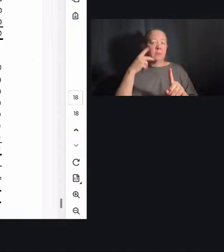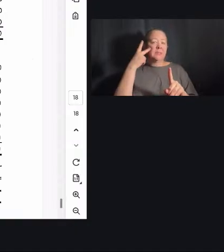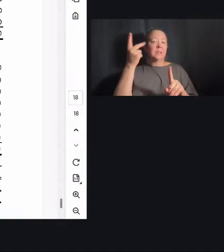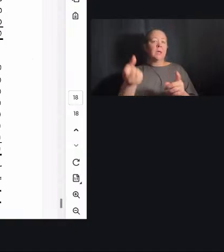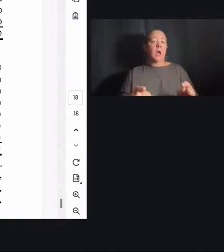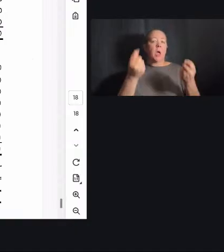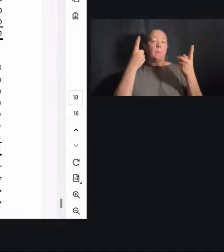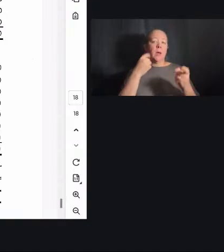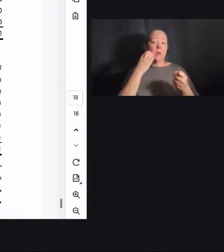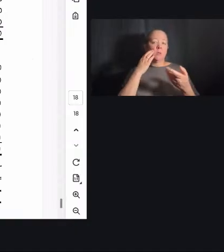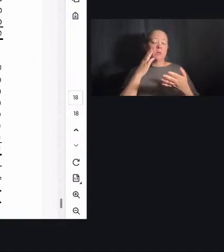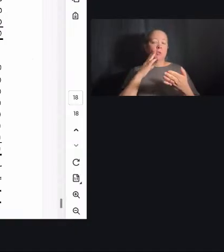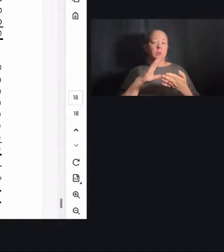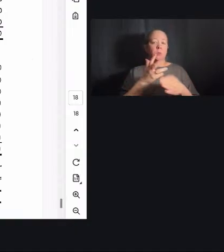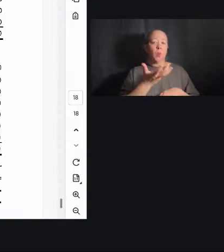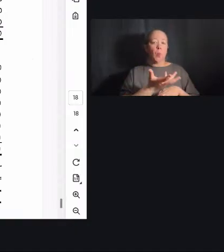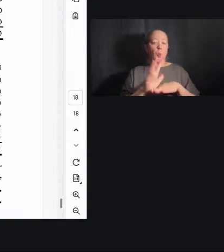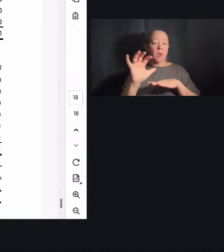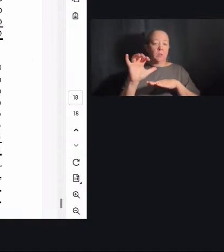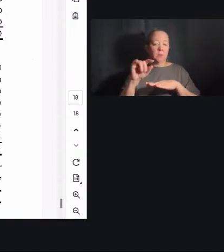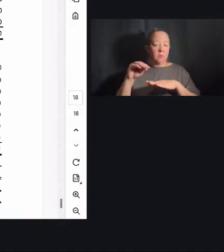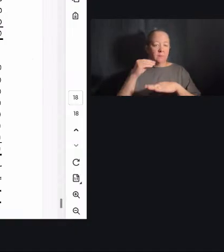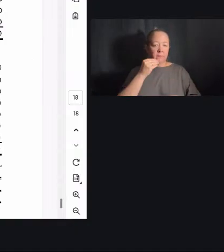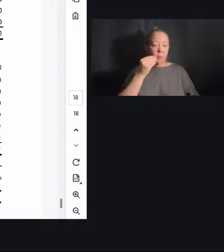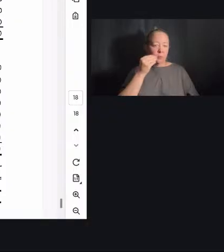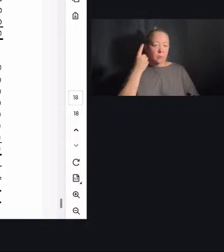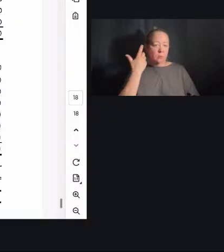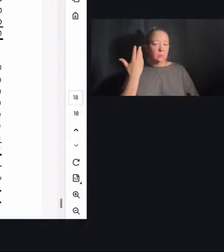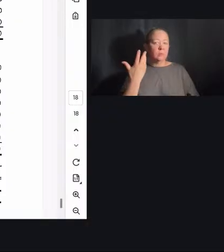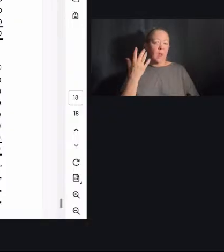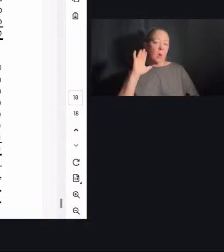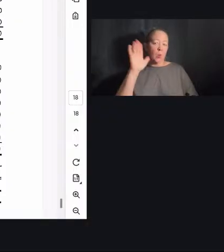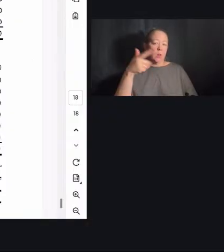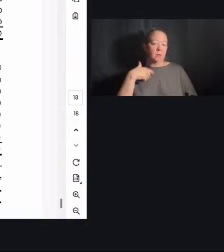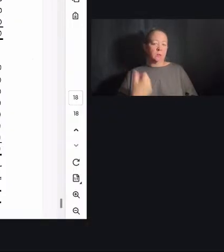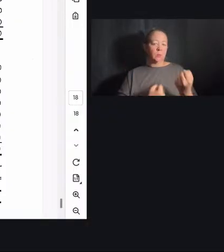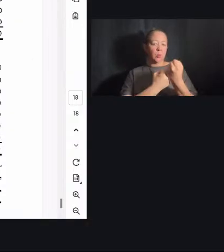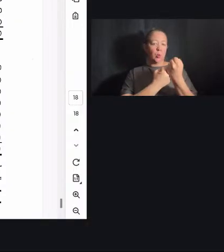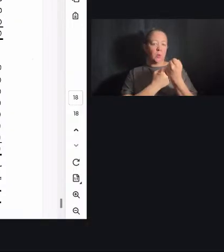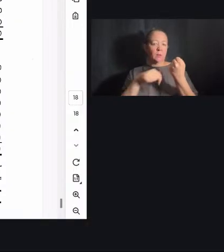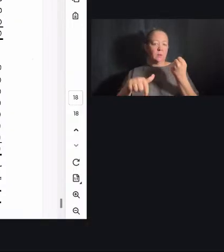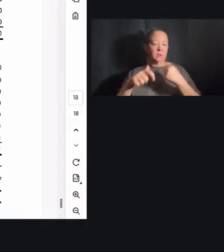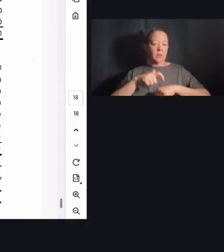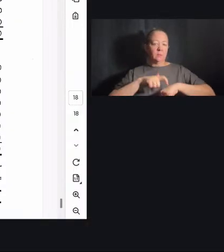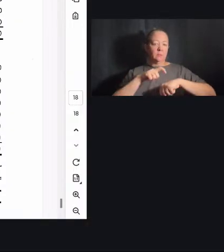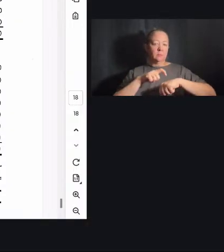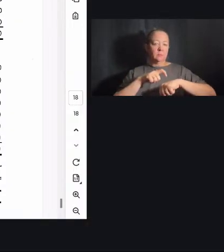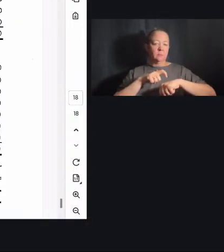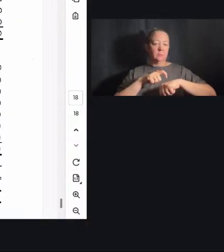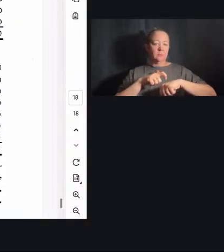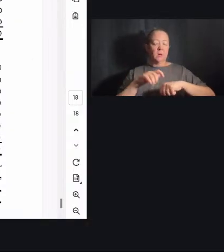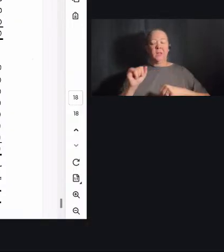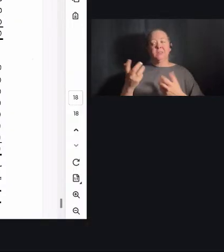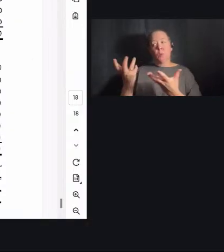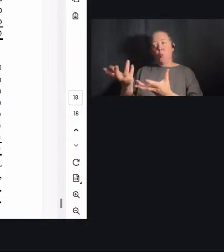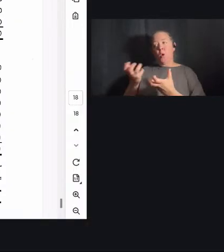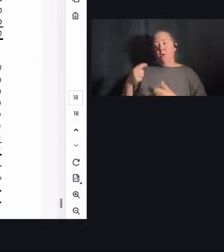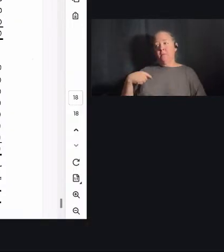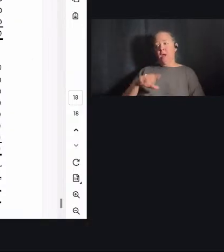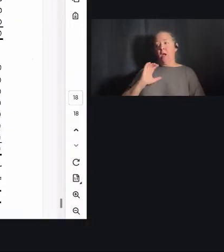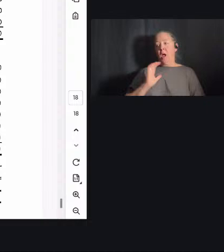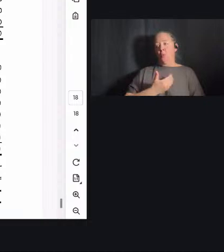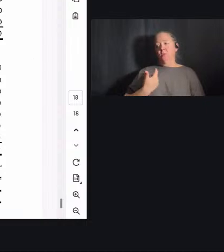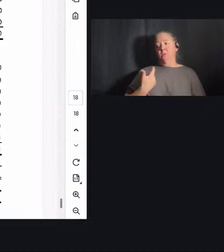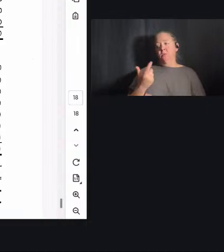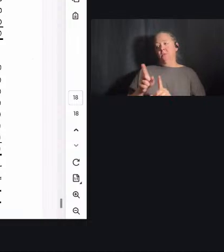food. So I will support that at this time. It's a want of ours as well. Yes, I It just- know.